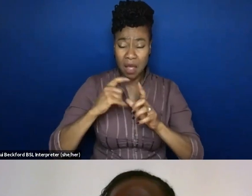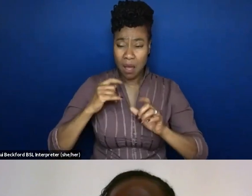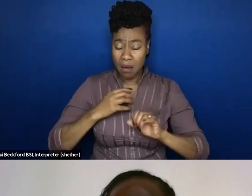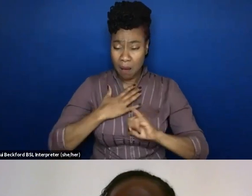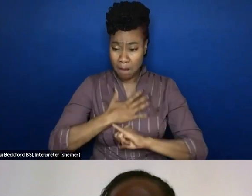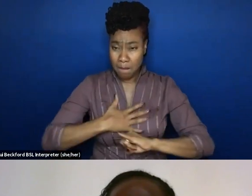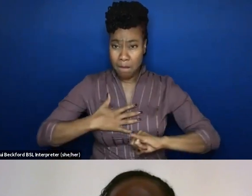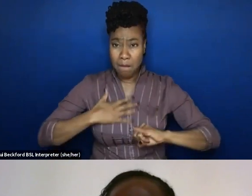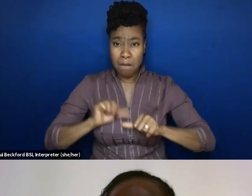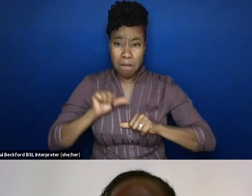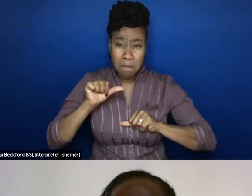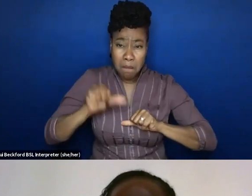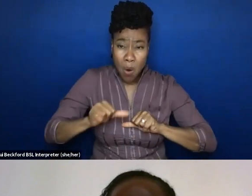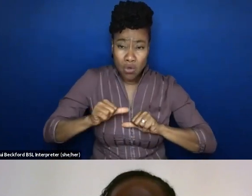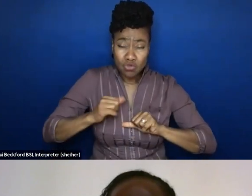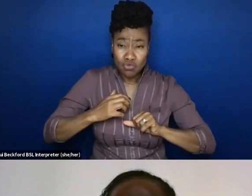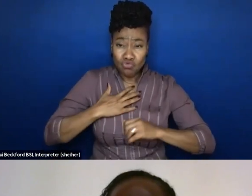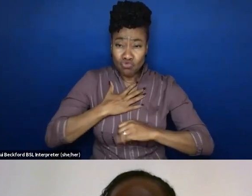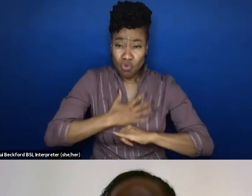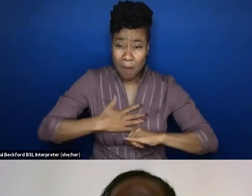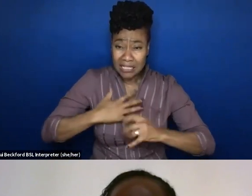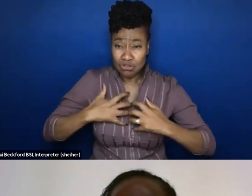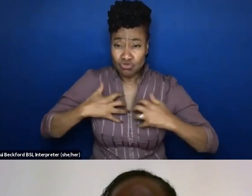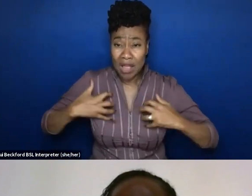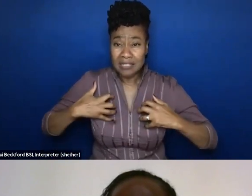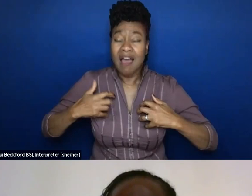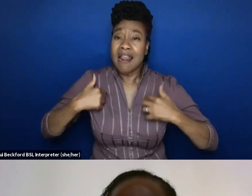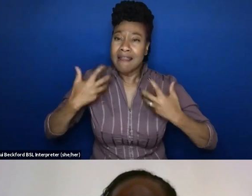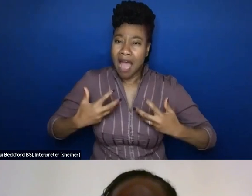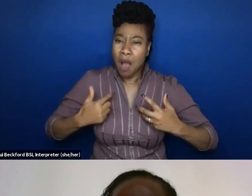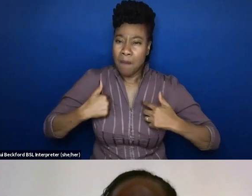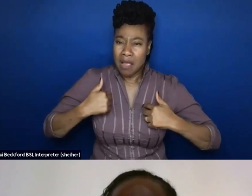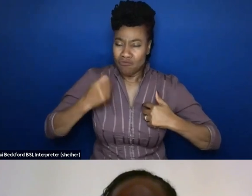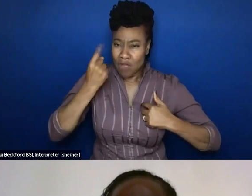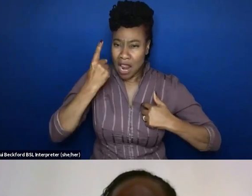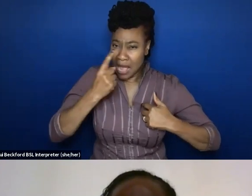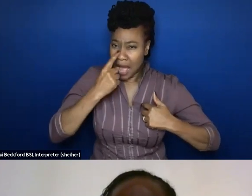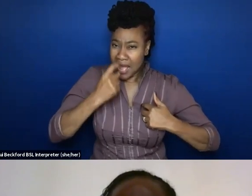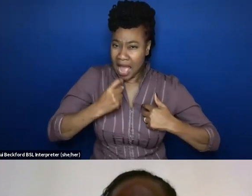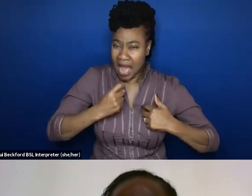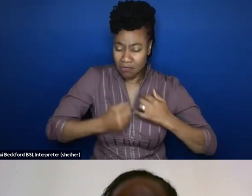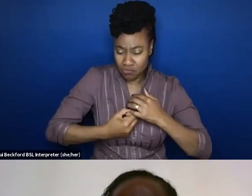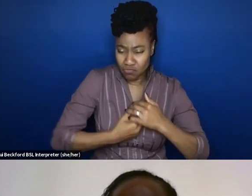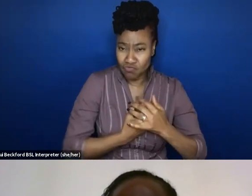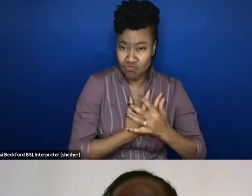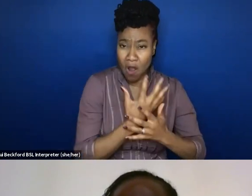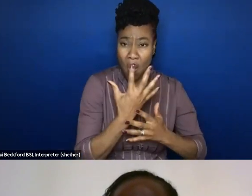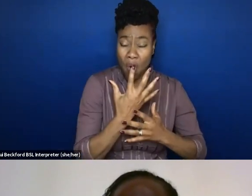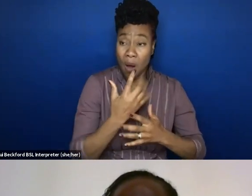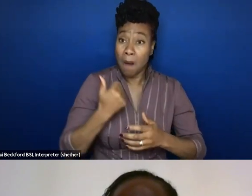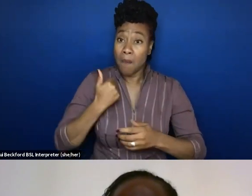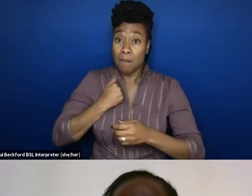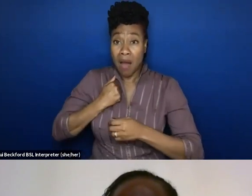post-traumatic growth. I'm grateful for the opportunity to understand the roots of my insecurities and